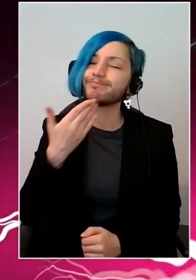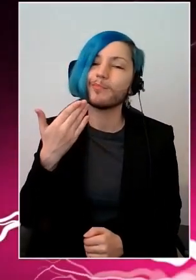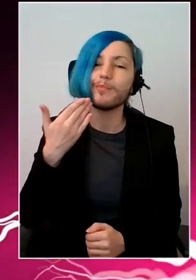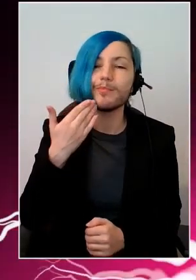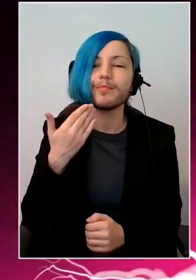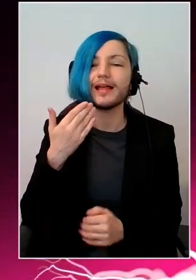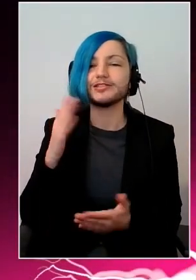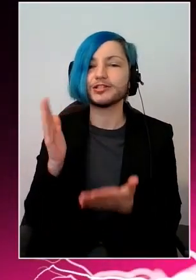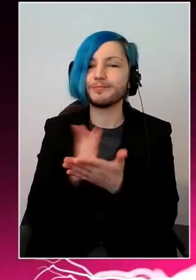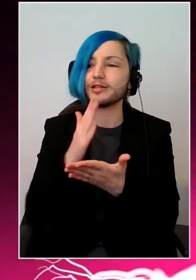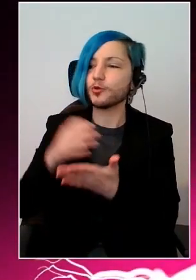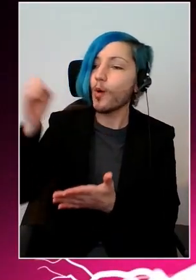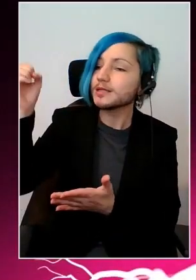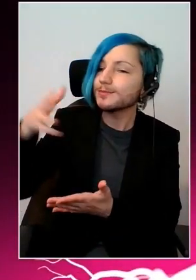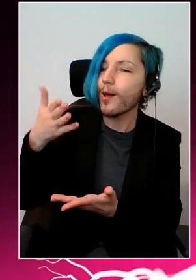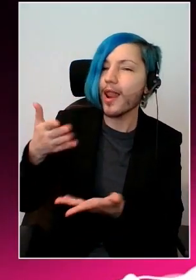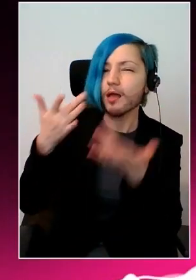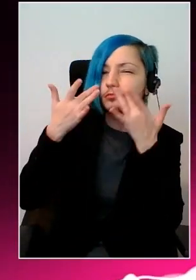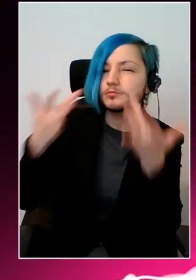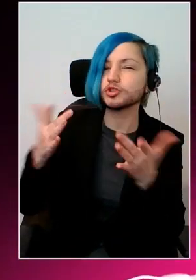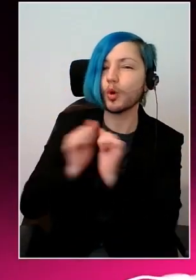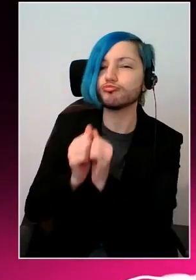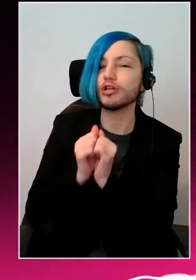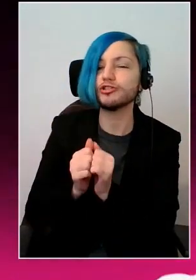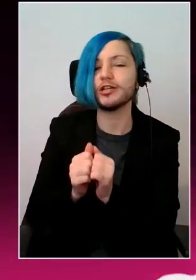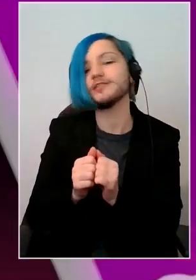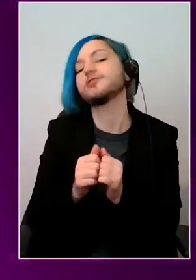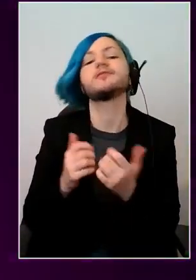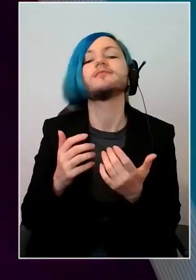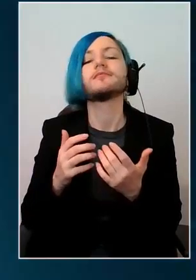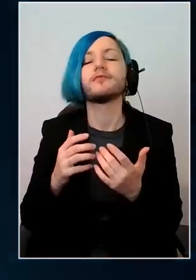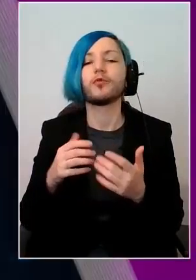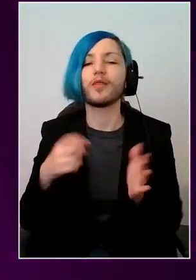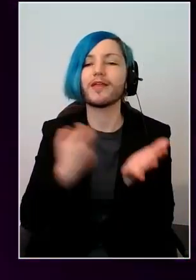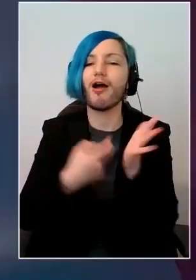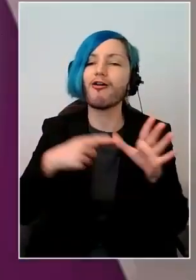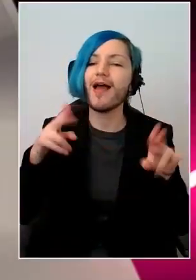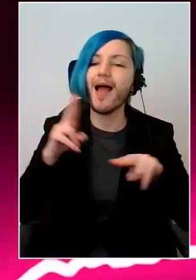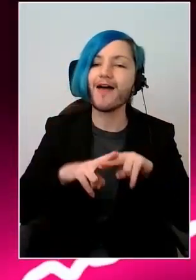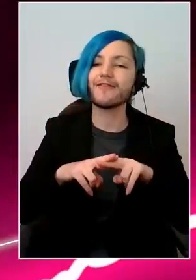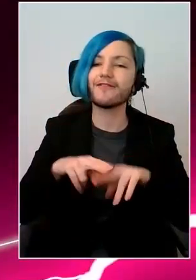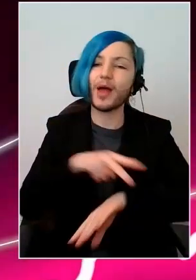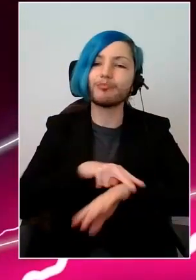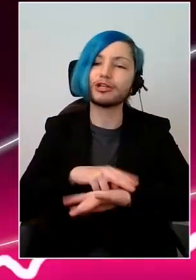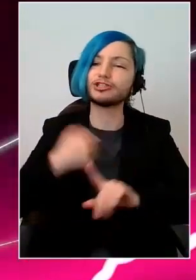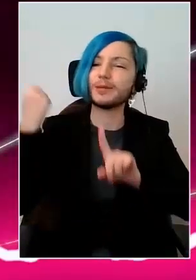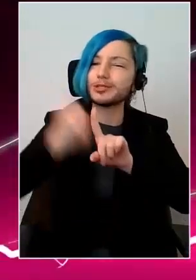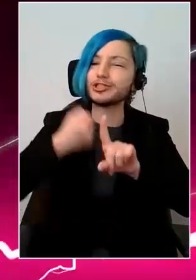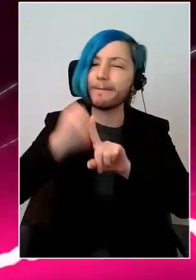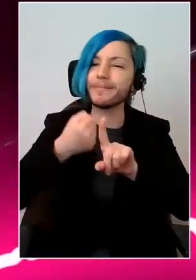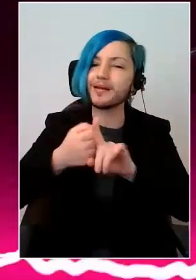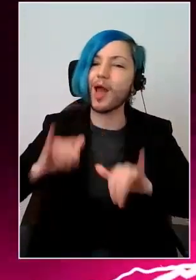I present the Royal Air Force Apprenticeship Champion Award.